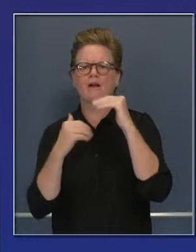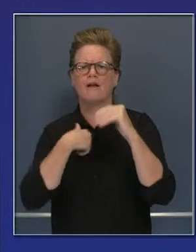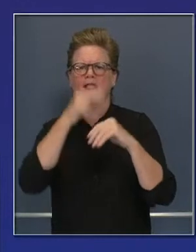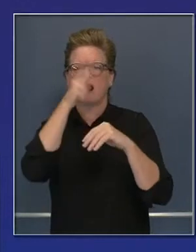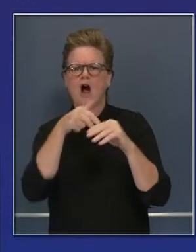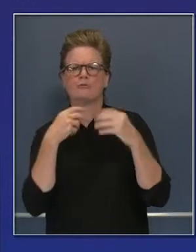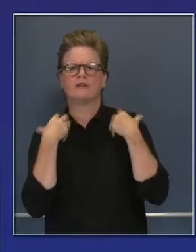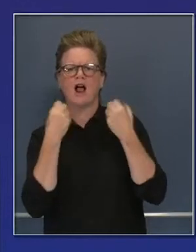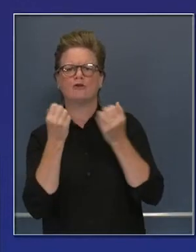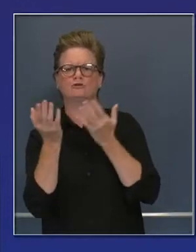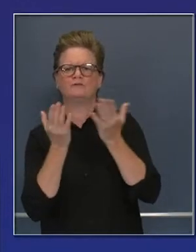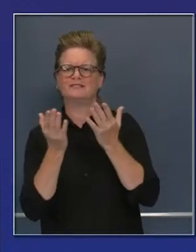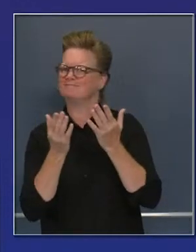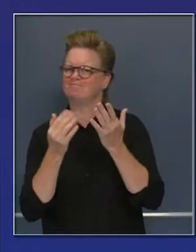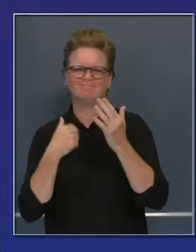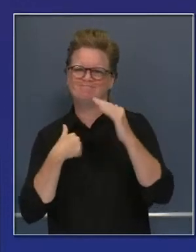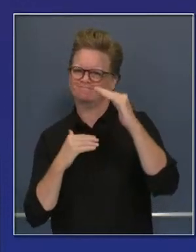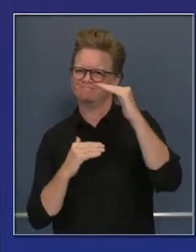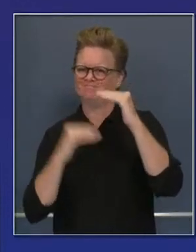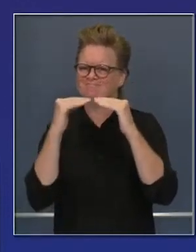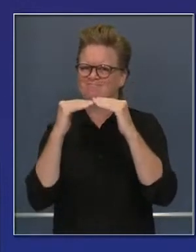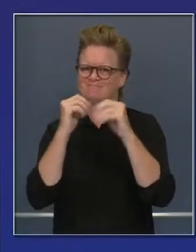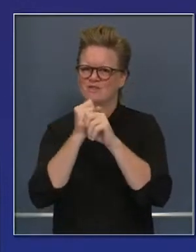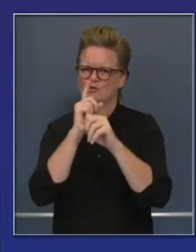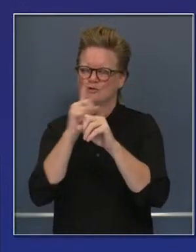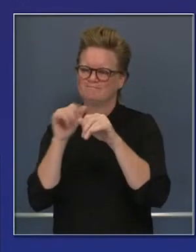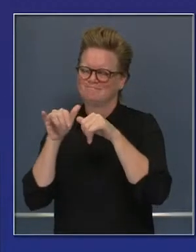I'll turn it back to the governor. Thank you.